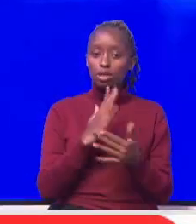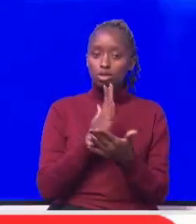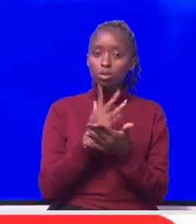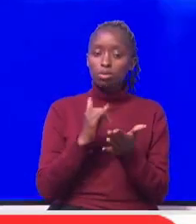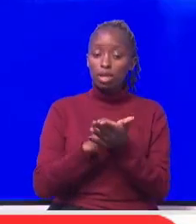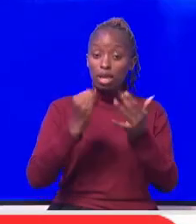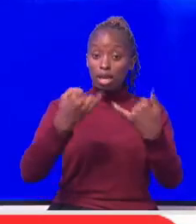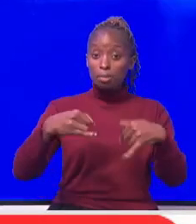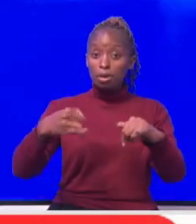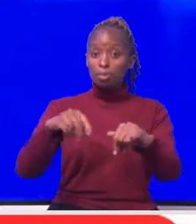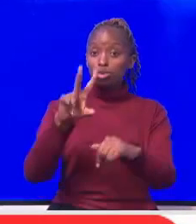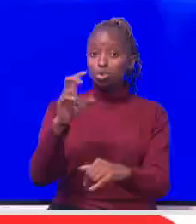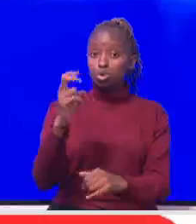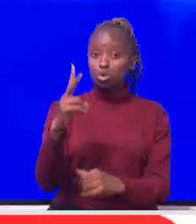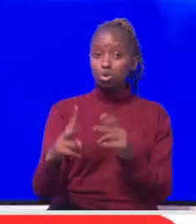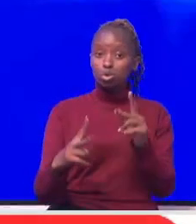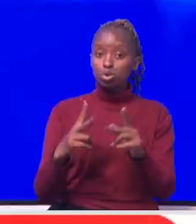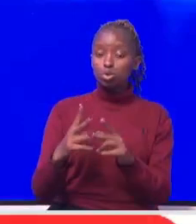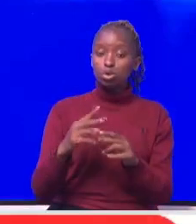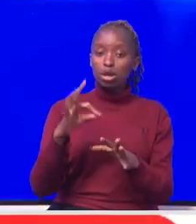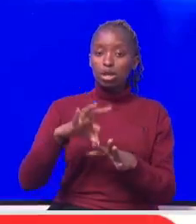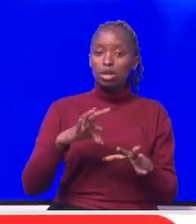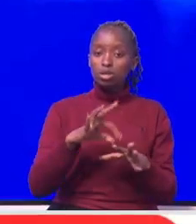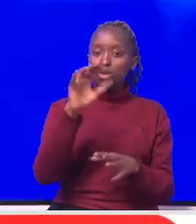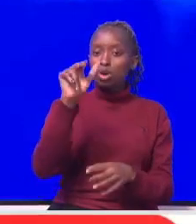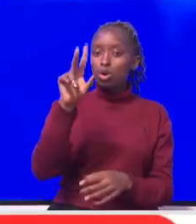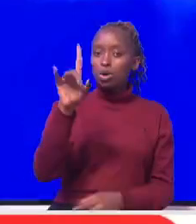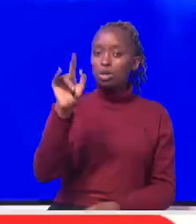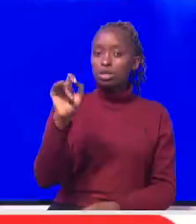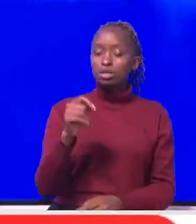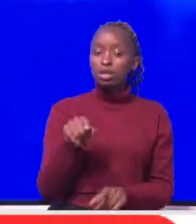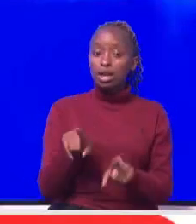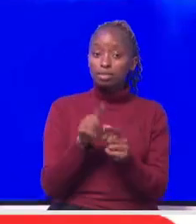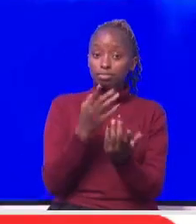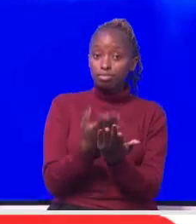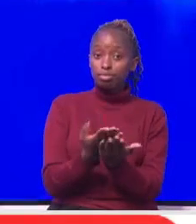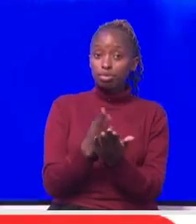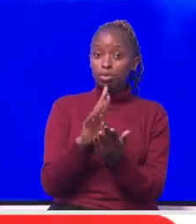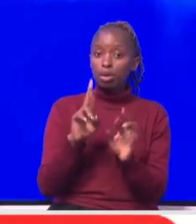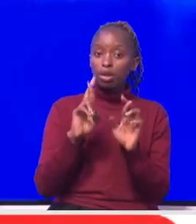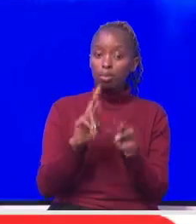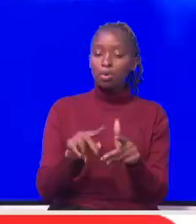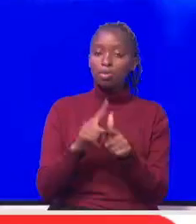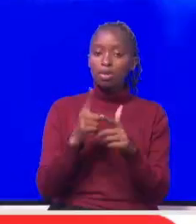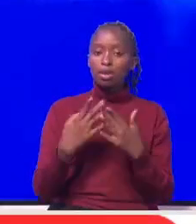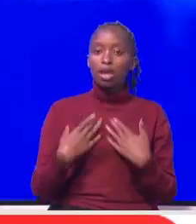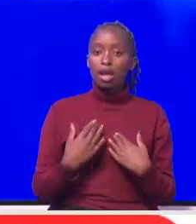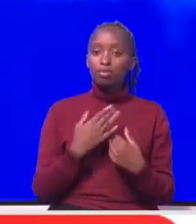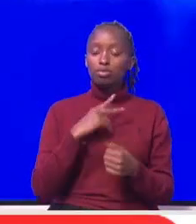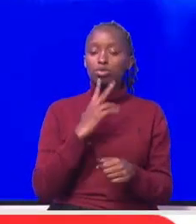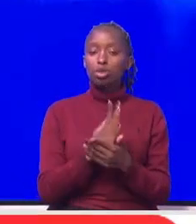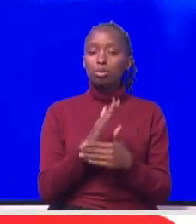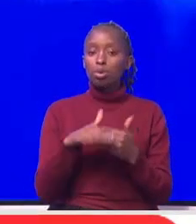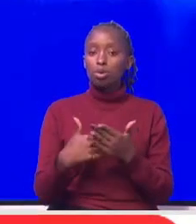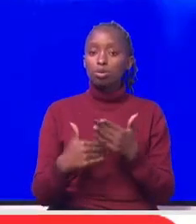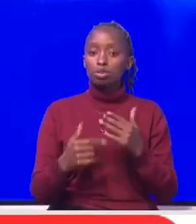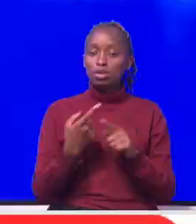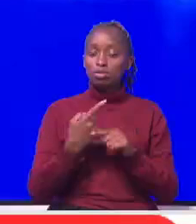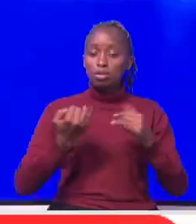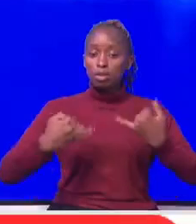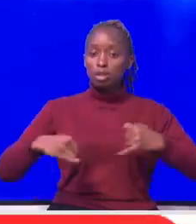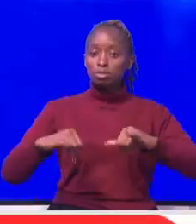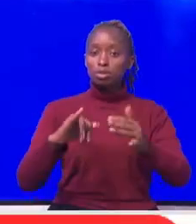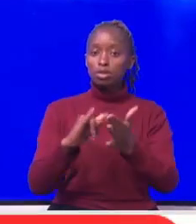of the 2022 elections audit as recommended by the report and restrain Parliament from holding any sitting on the implementation of the